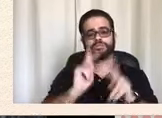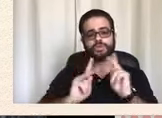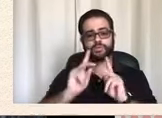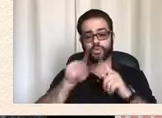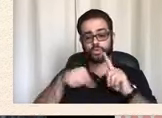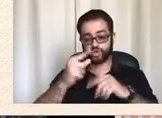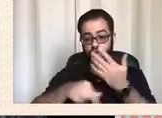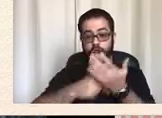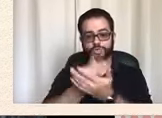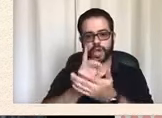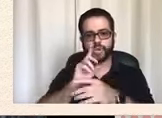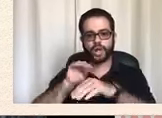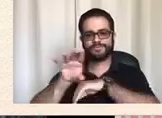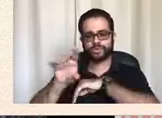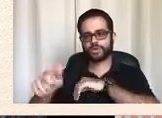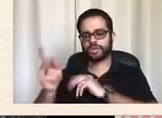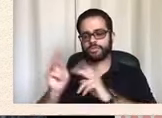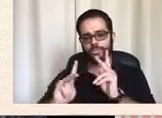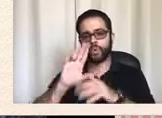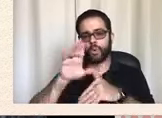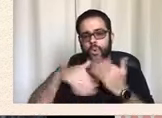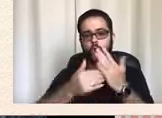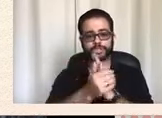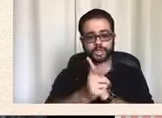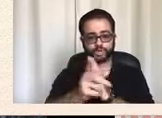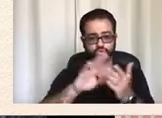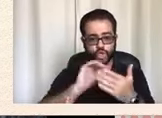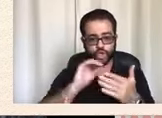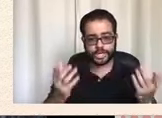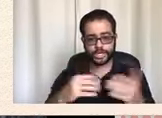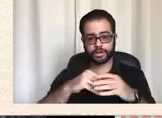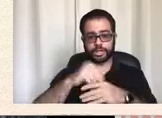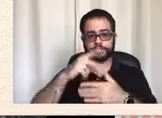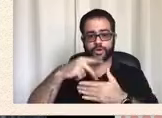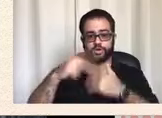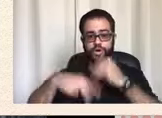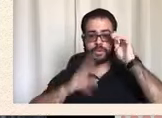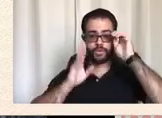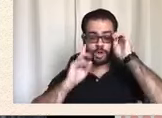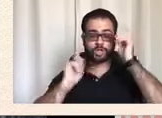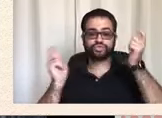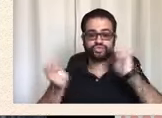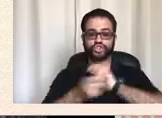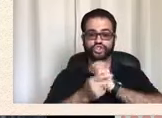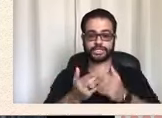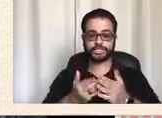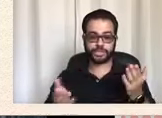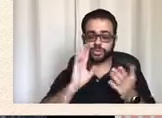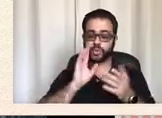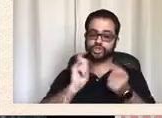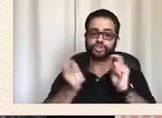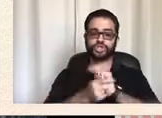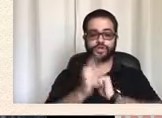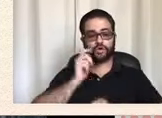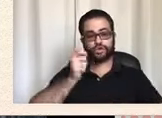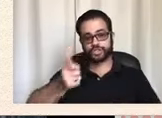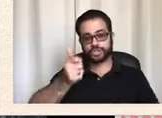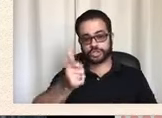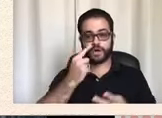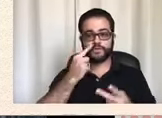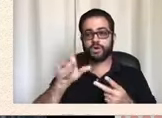others. You're going to take the skills that you learn in the program and you're going to change things. You're going to change things for yourself, for the lives of